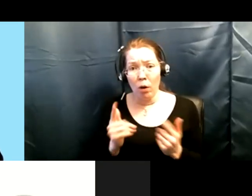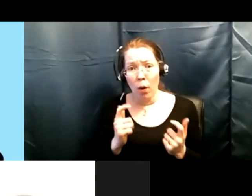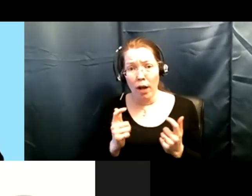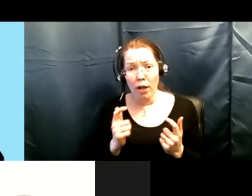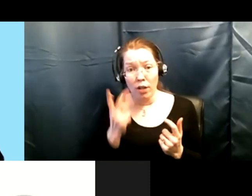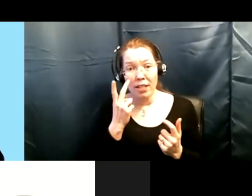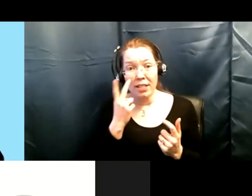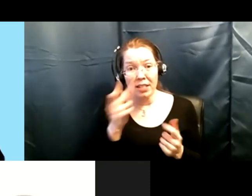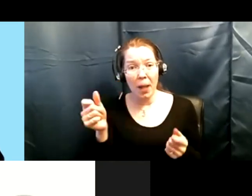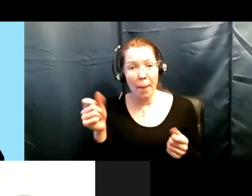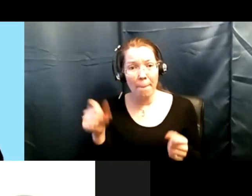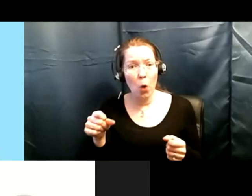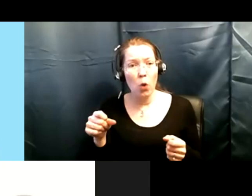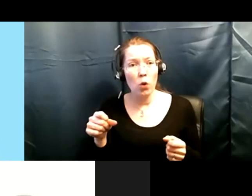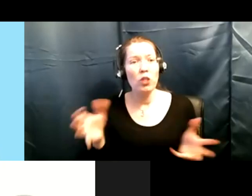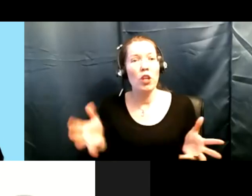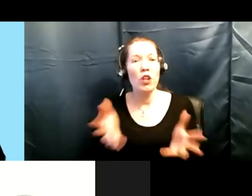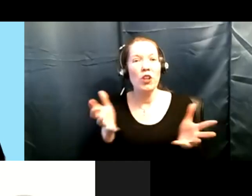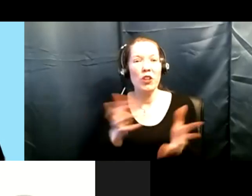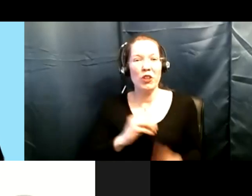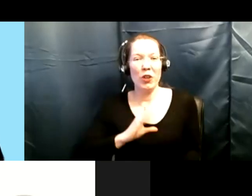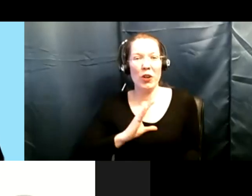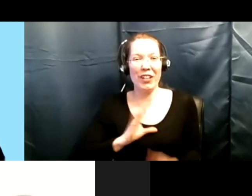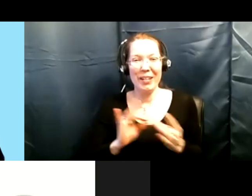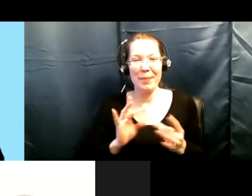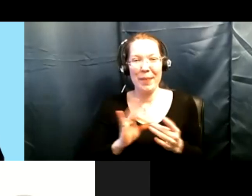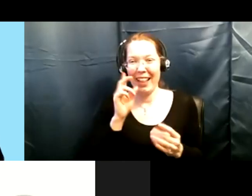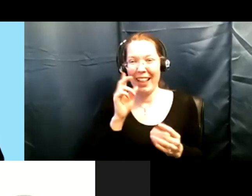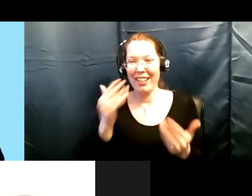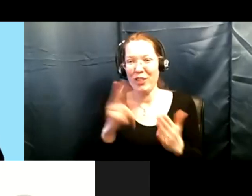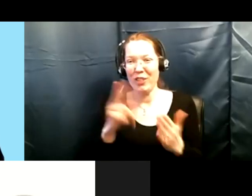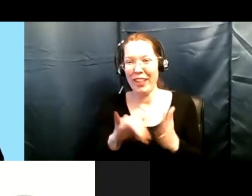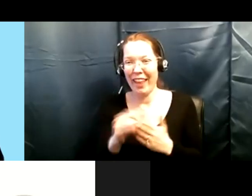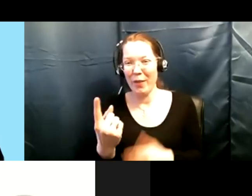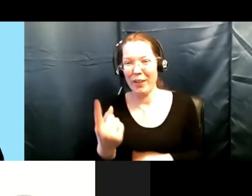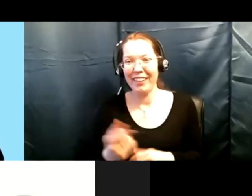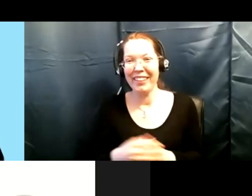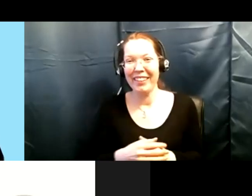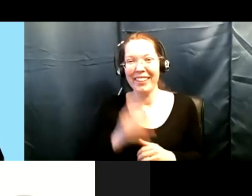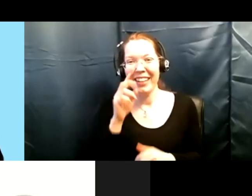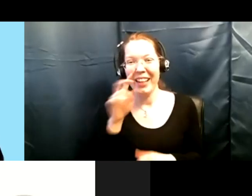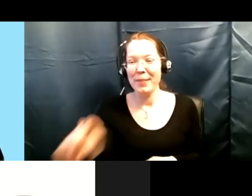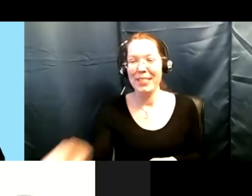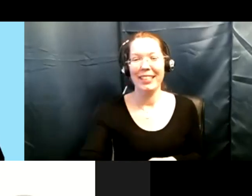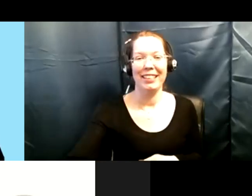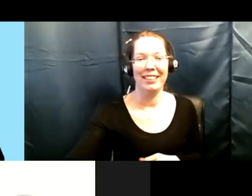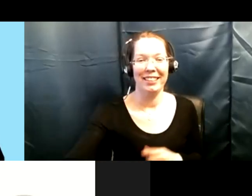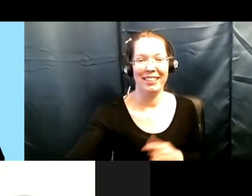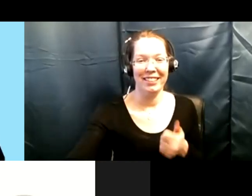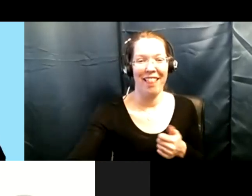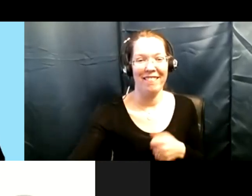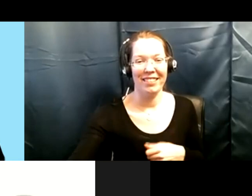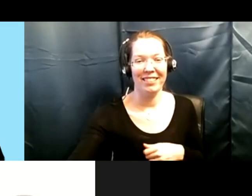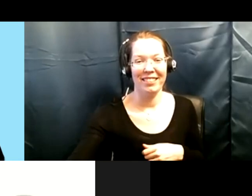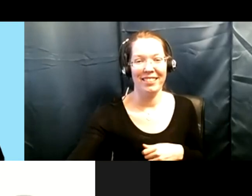someone posted an encouraging message for you, Chris. I'll let you read that one Let me see. yourself.